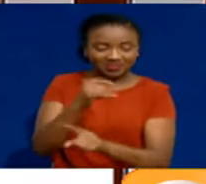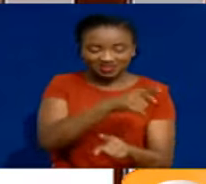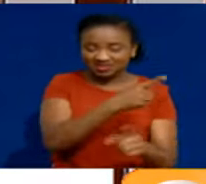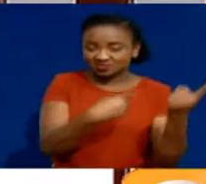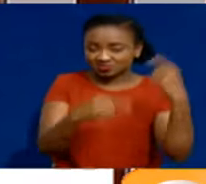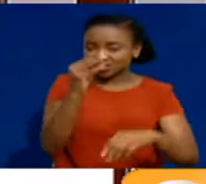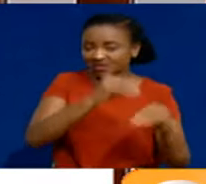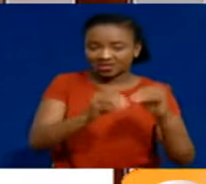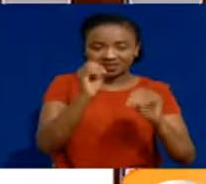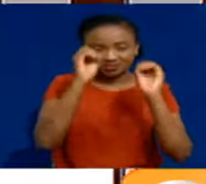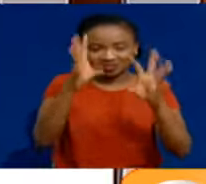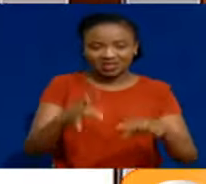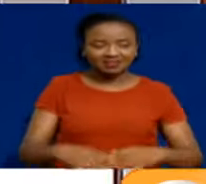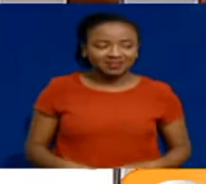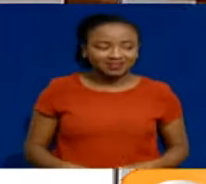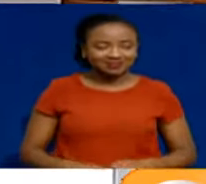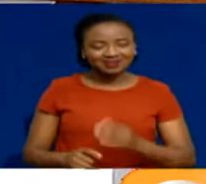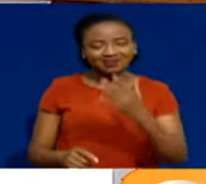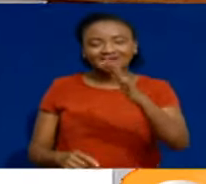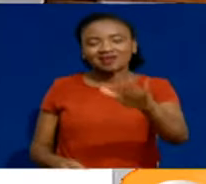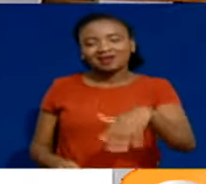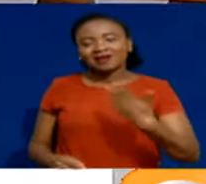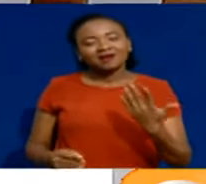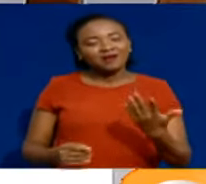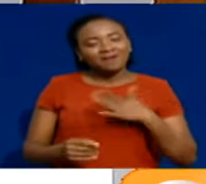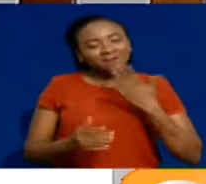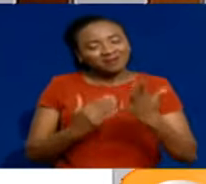elections. My friend,